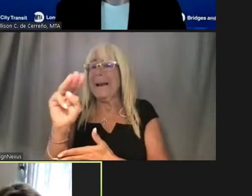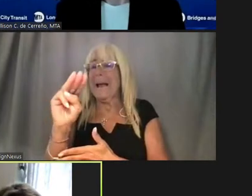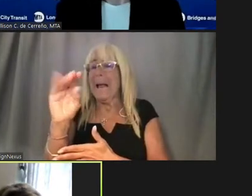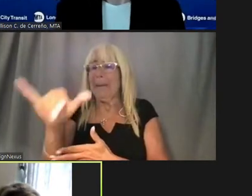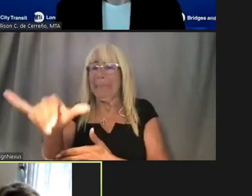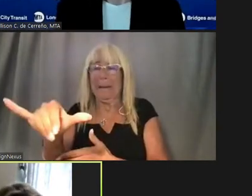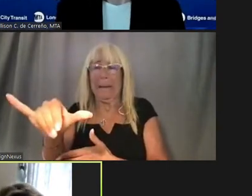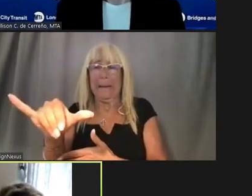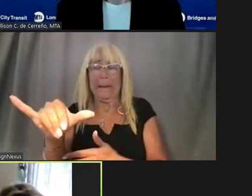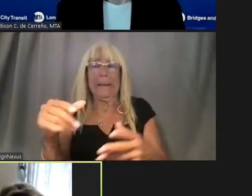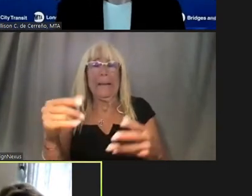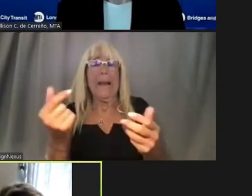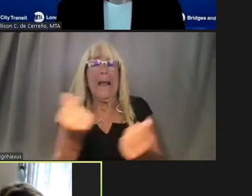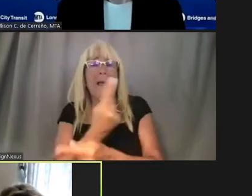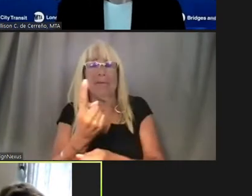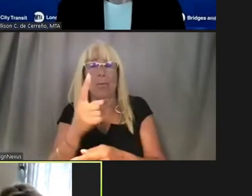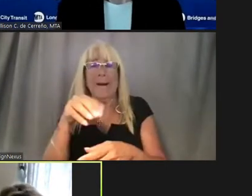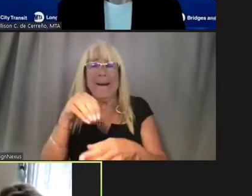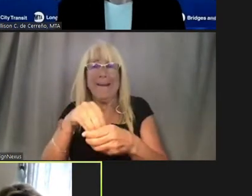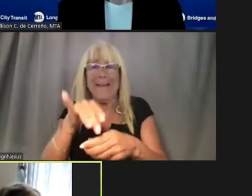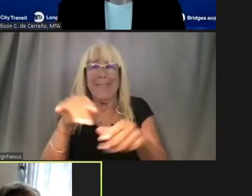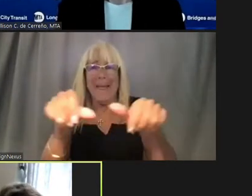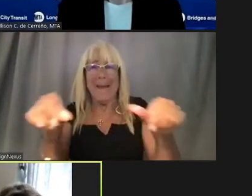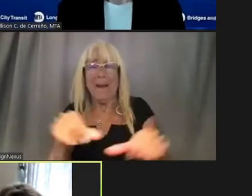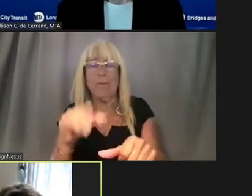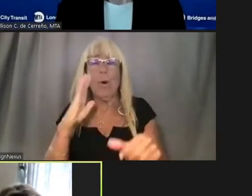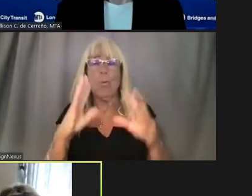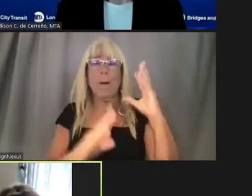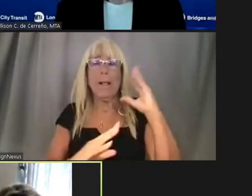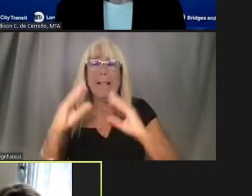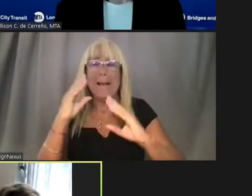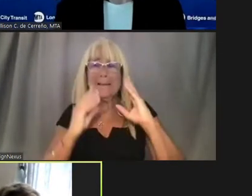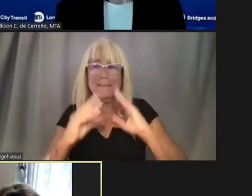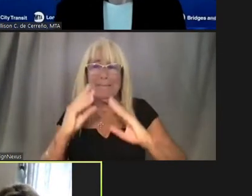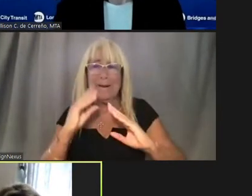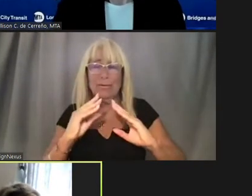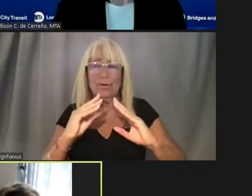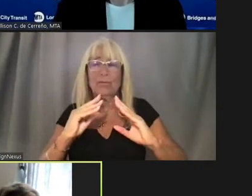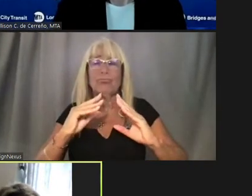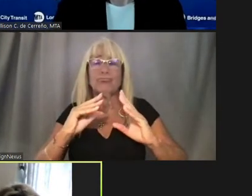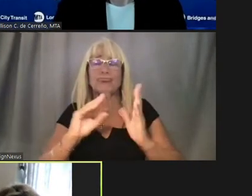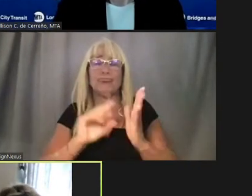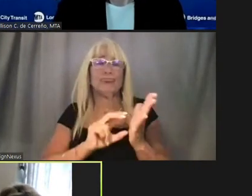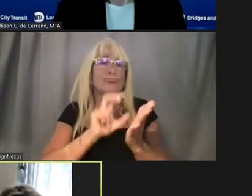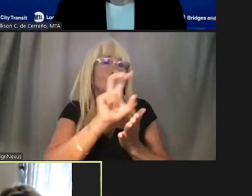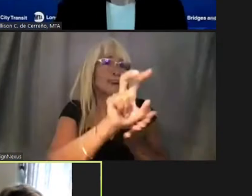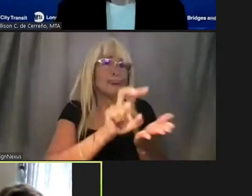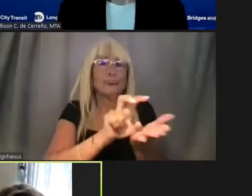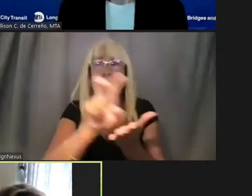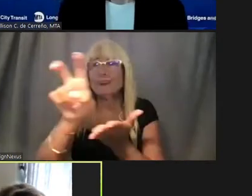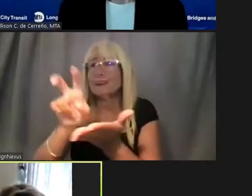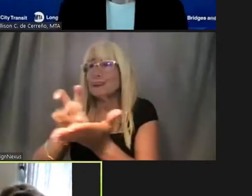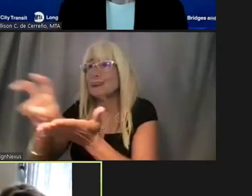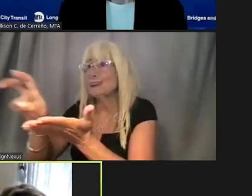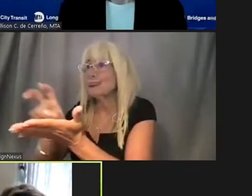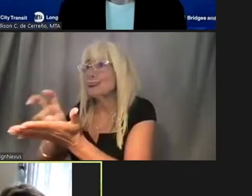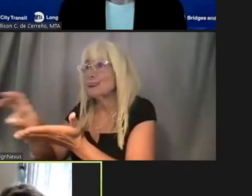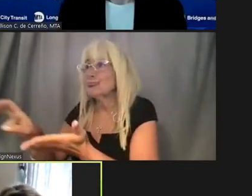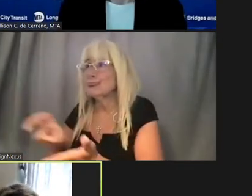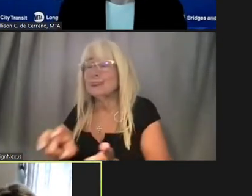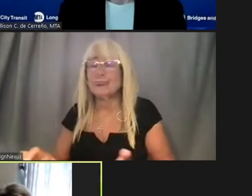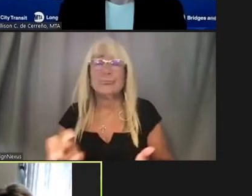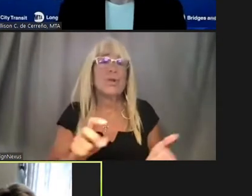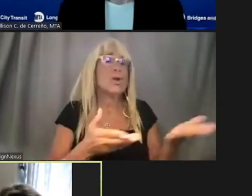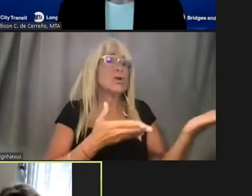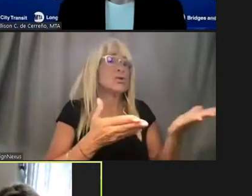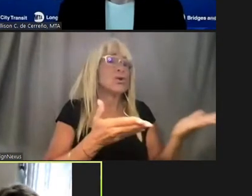everyone in the congestion Zone will experience pass-along charges for services and deliveries unlike New Yorkers living